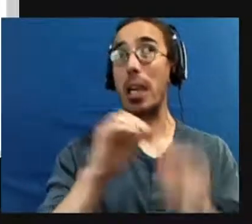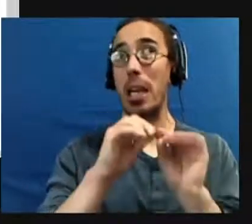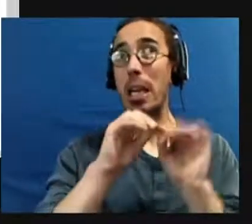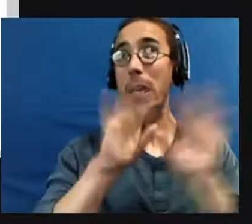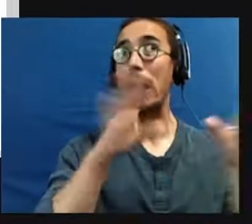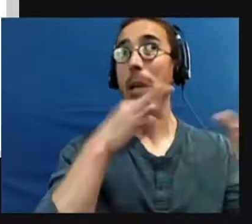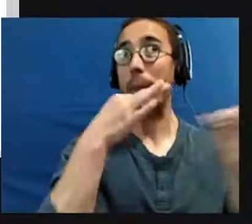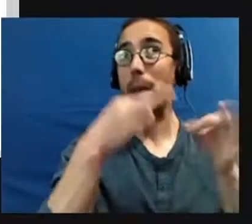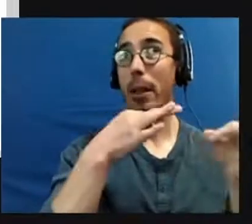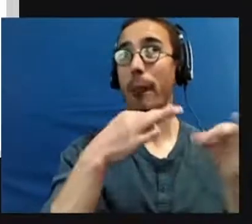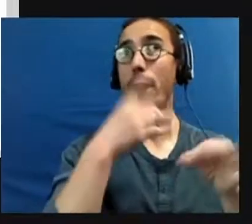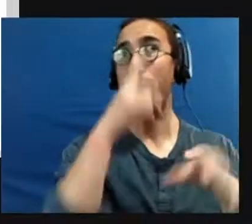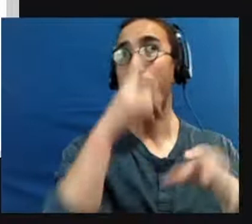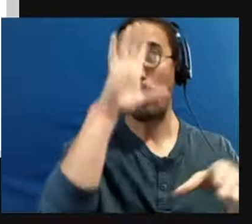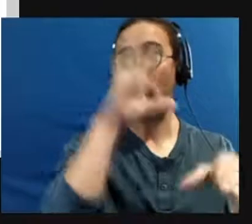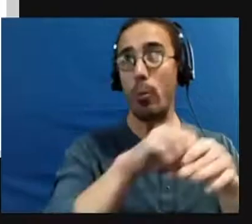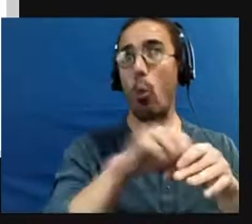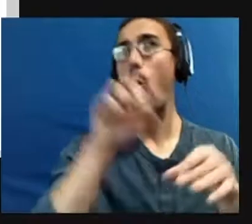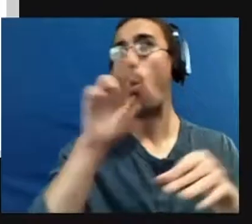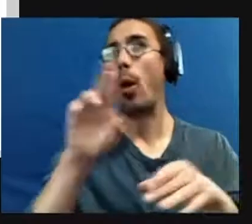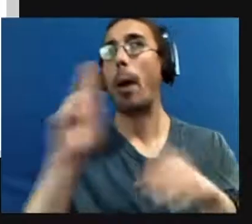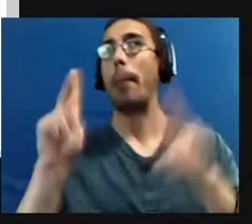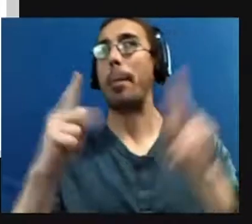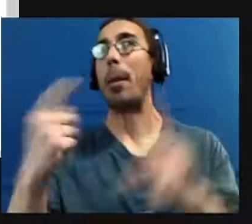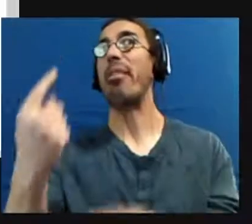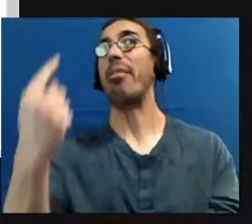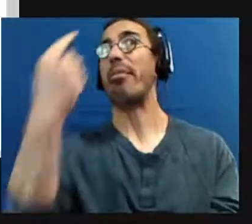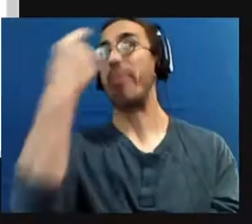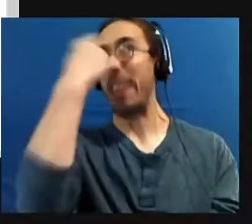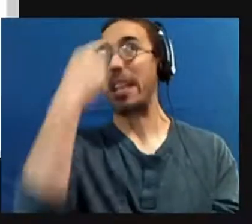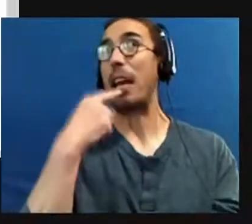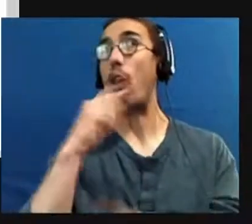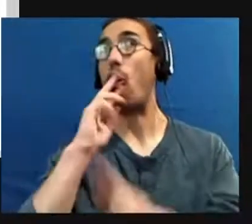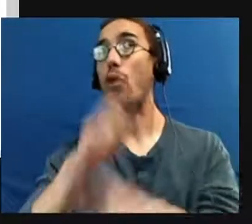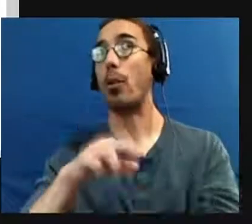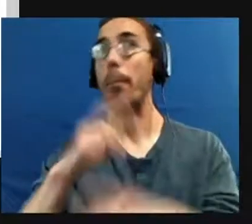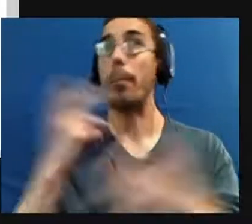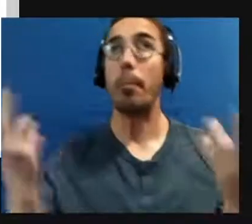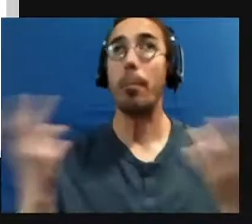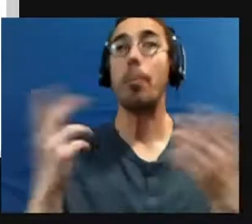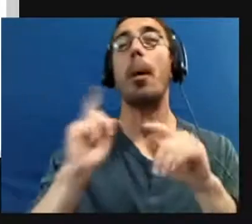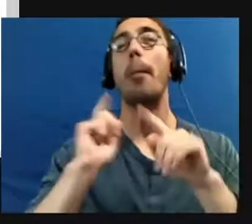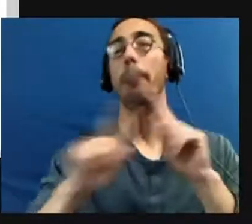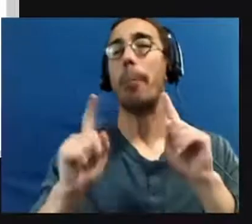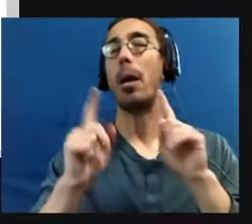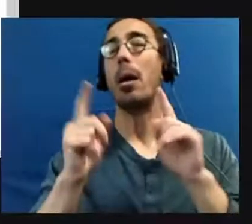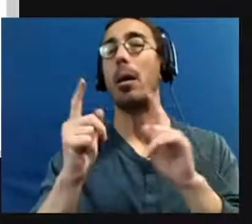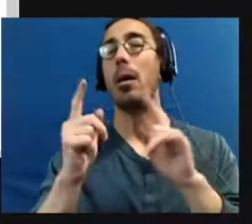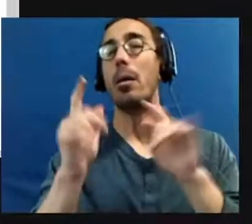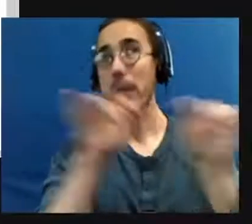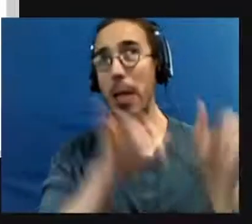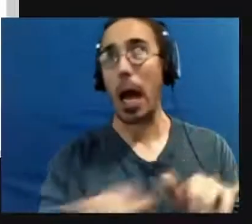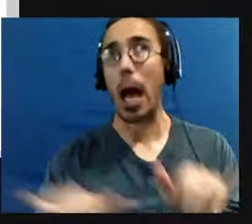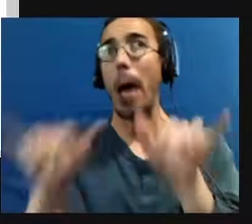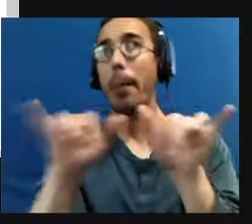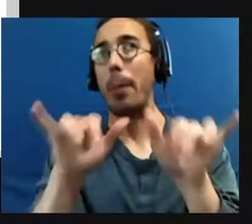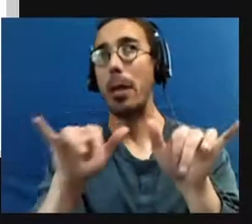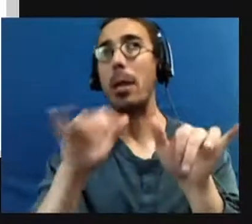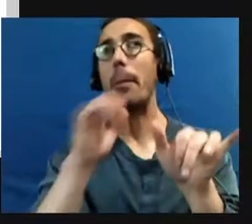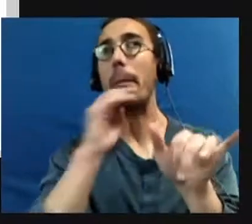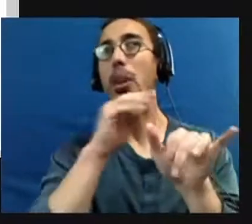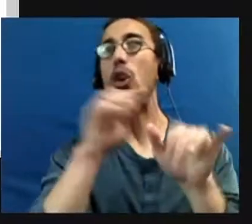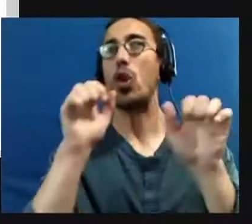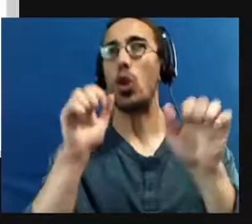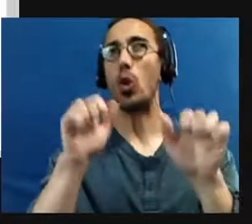autistic or, maybe people just think that they are. But there's some common tropes that come up, and we're going to talk about how you can tell the